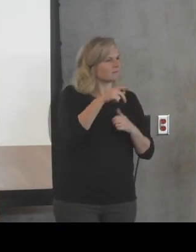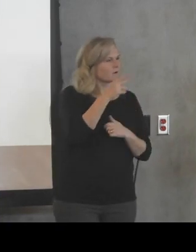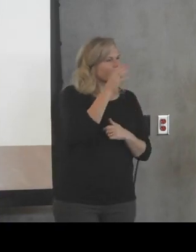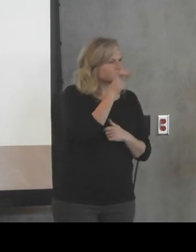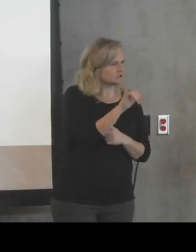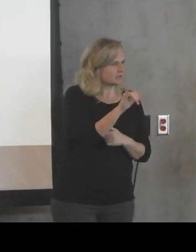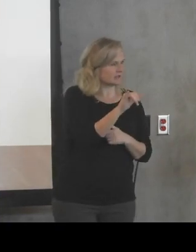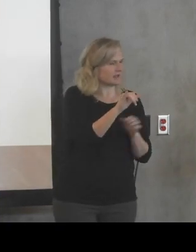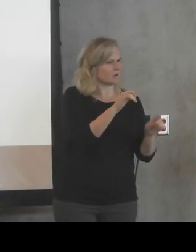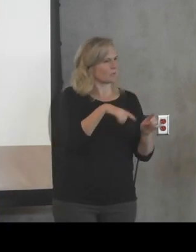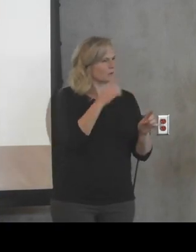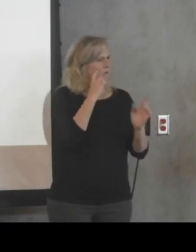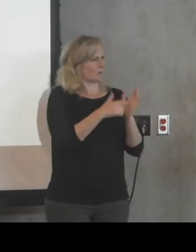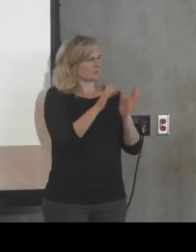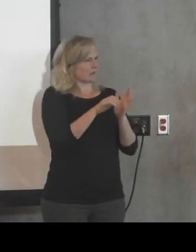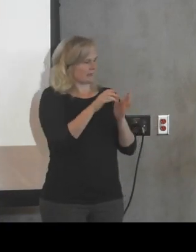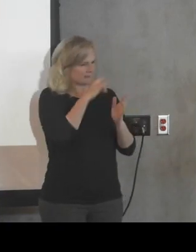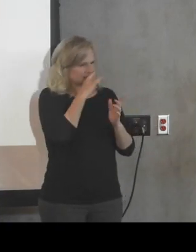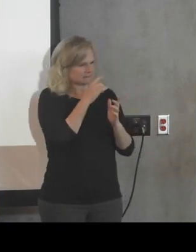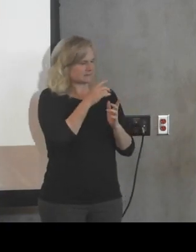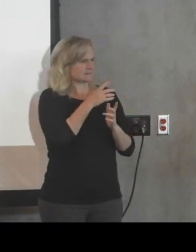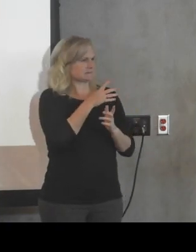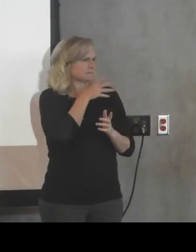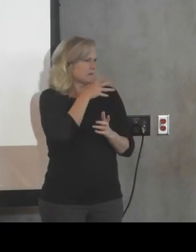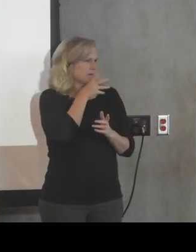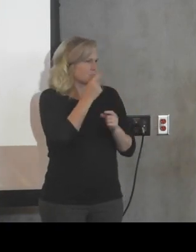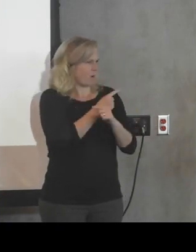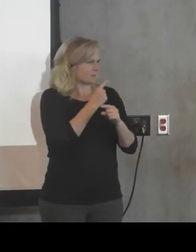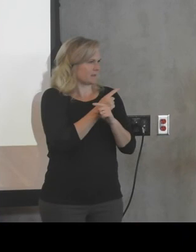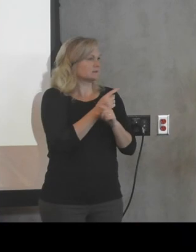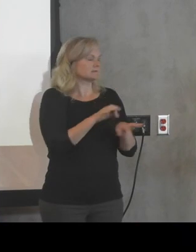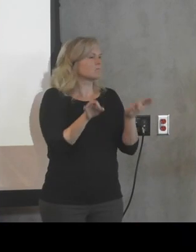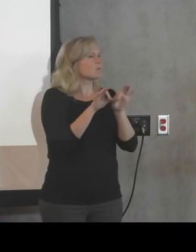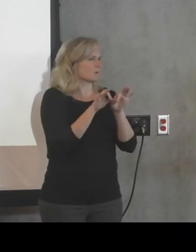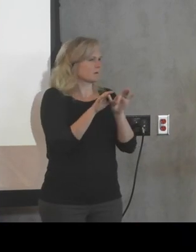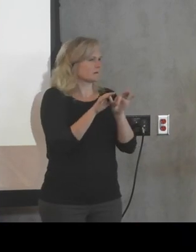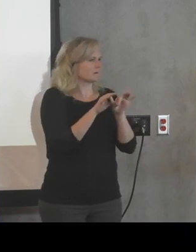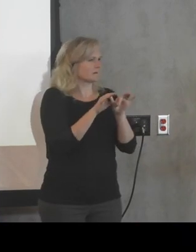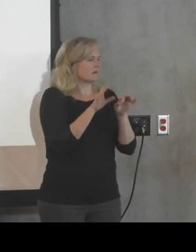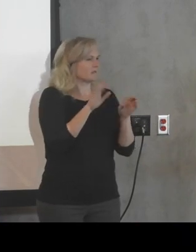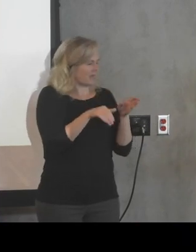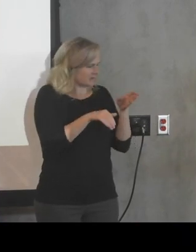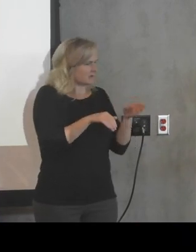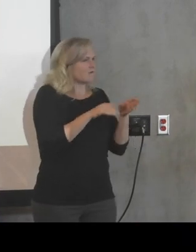able to pronounce those sounds, how that first ring in phonetics is going to affect this next ring.